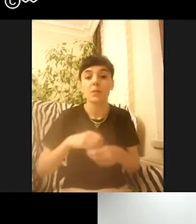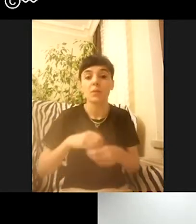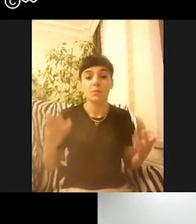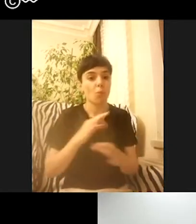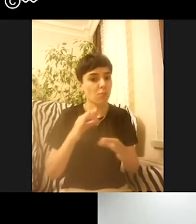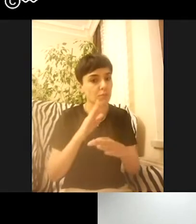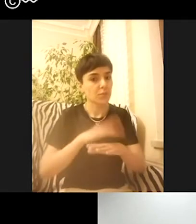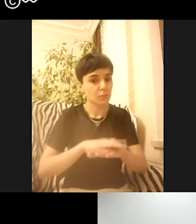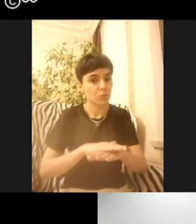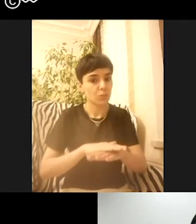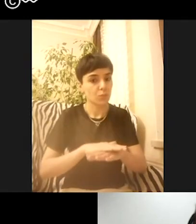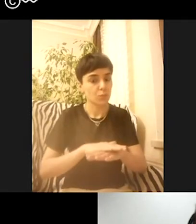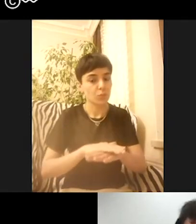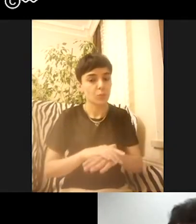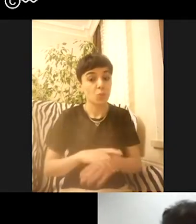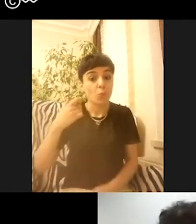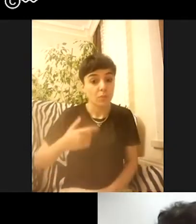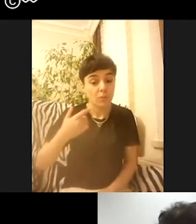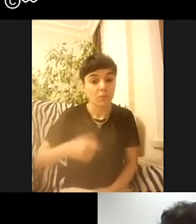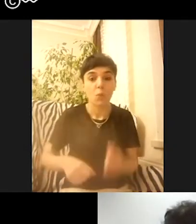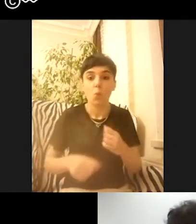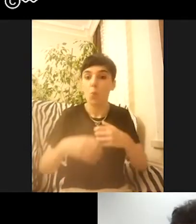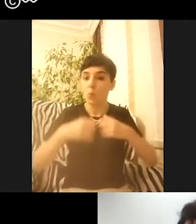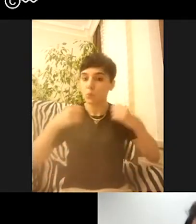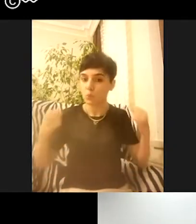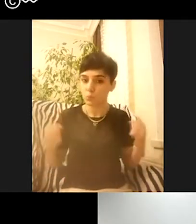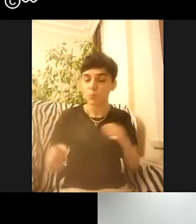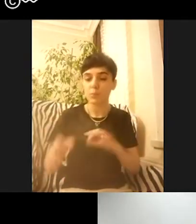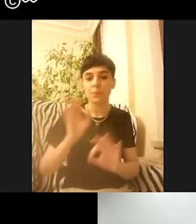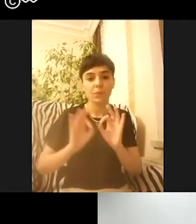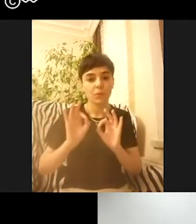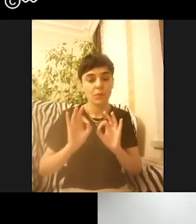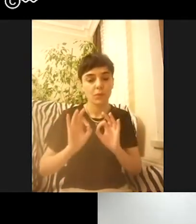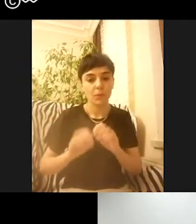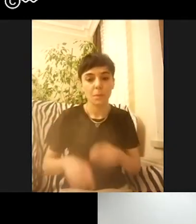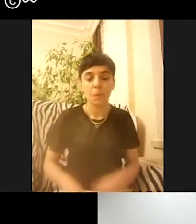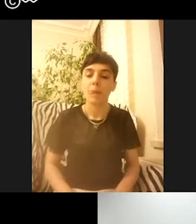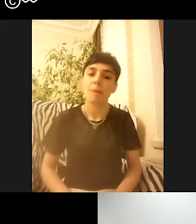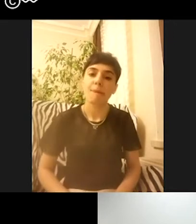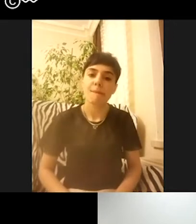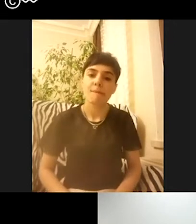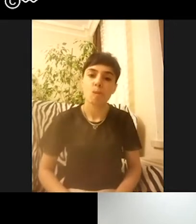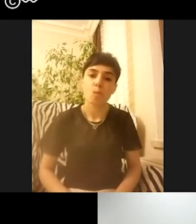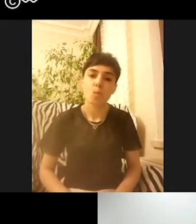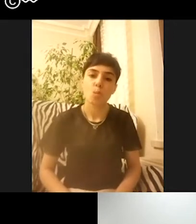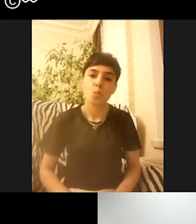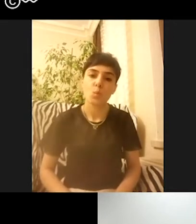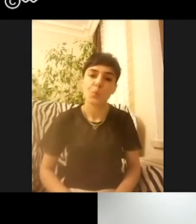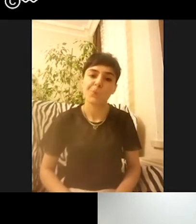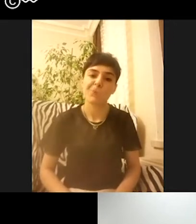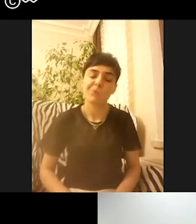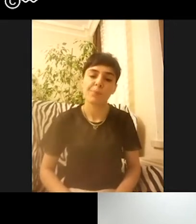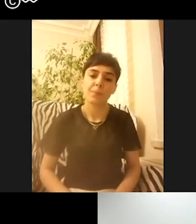that's something that could potentially be used for such a greater project, where states in